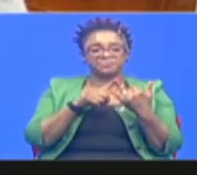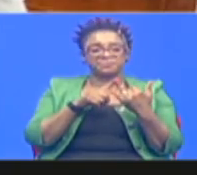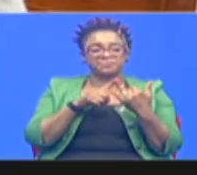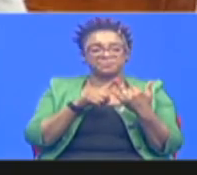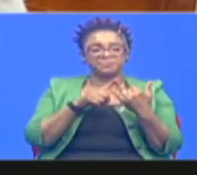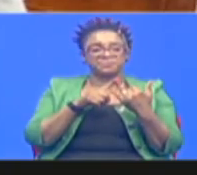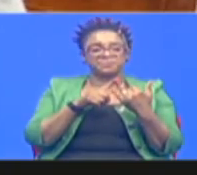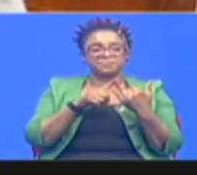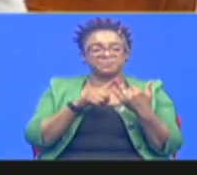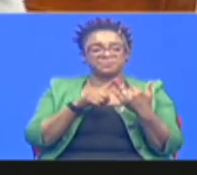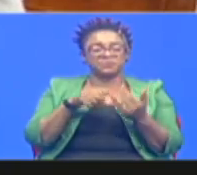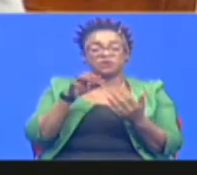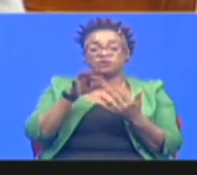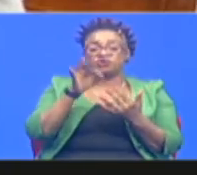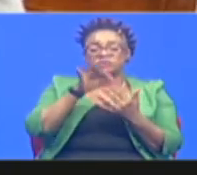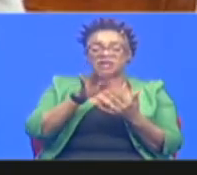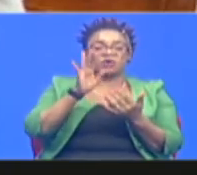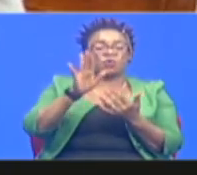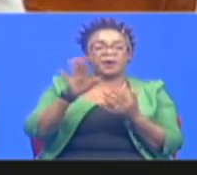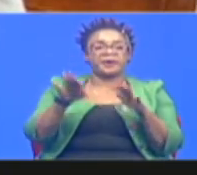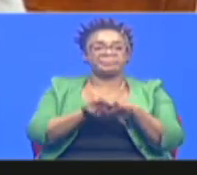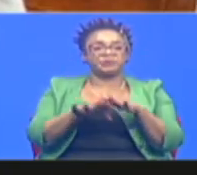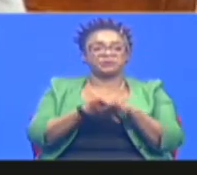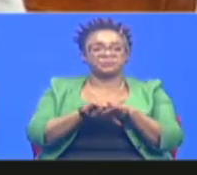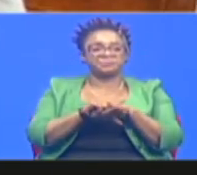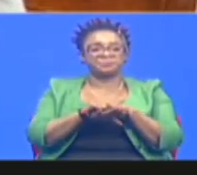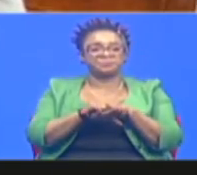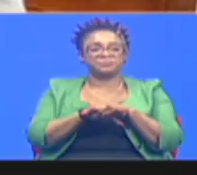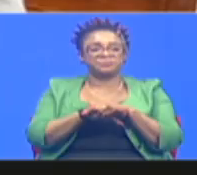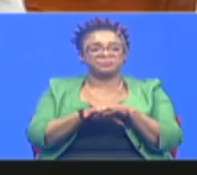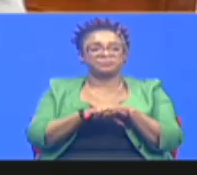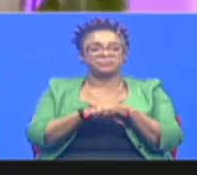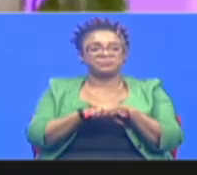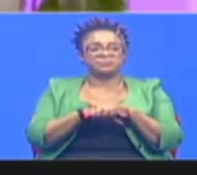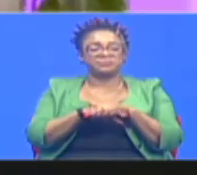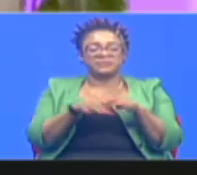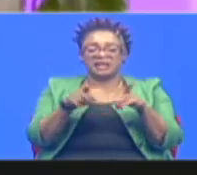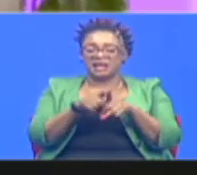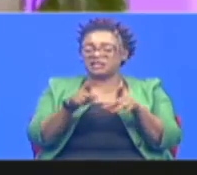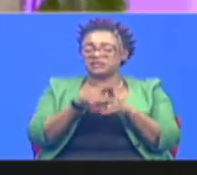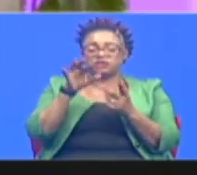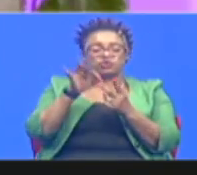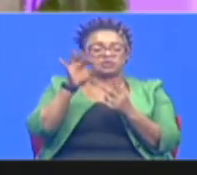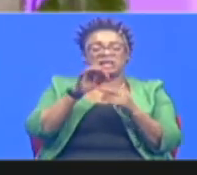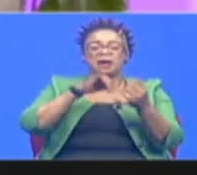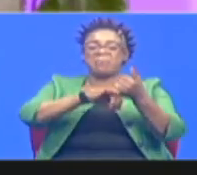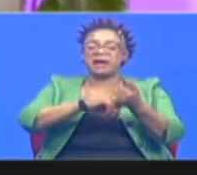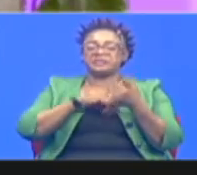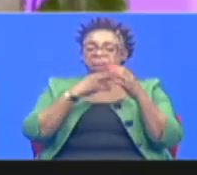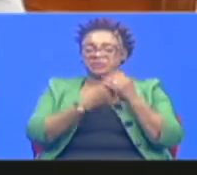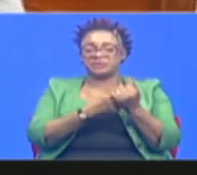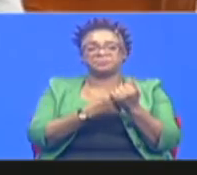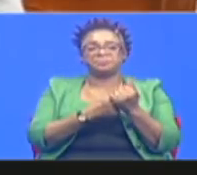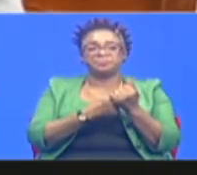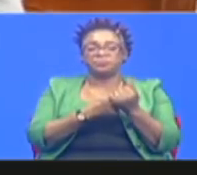choosing your deputy is like choosing your marriage partner. You do it